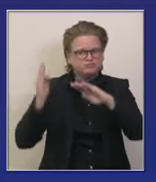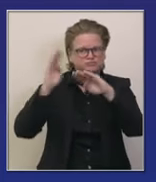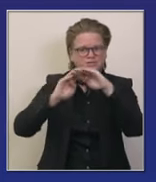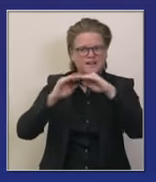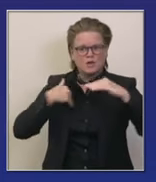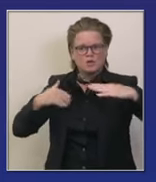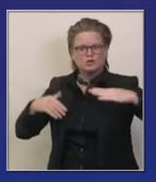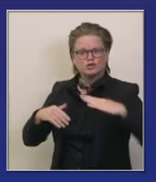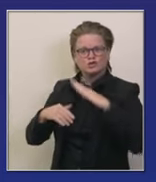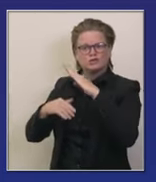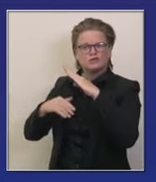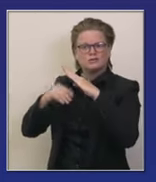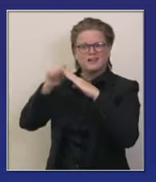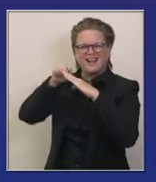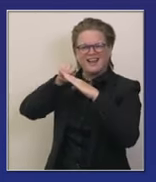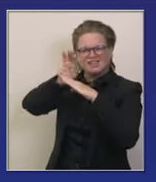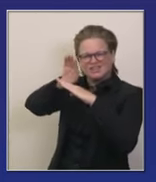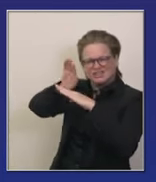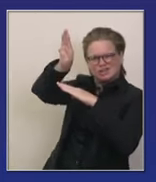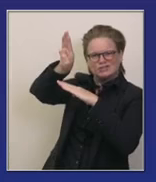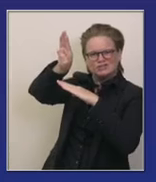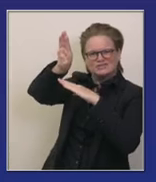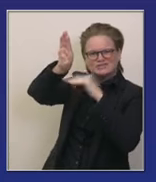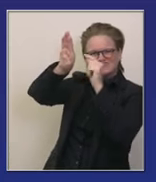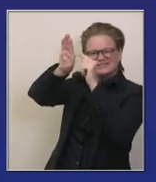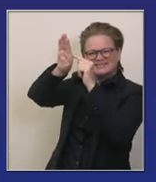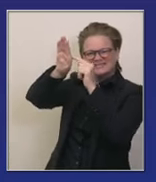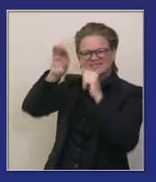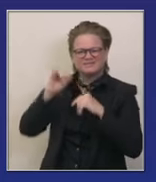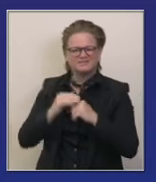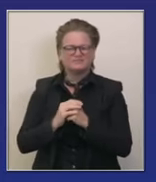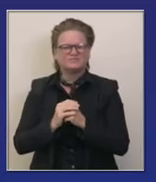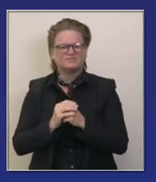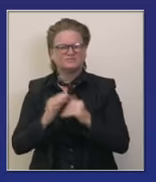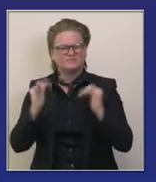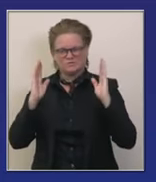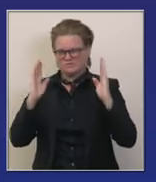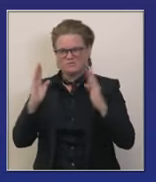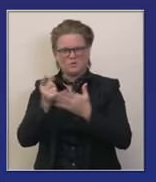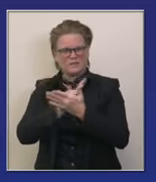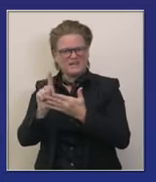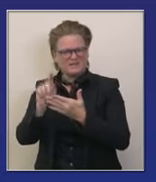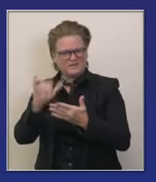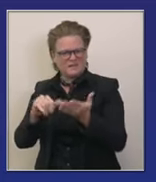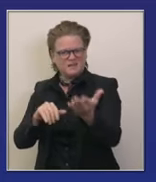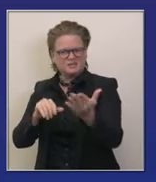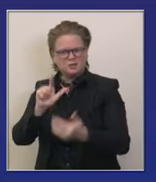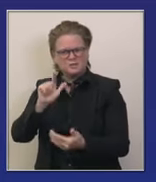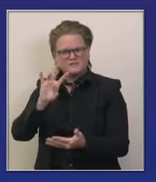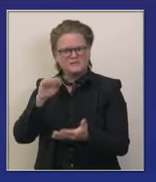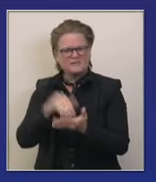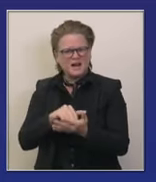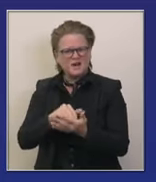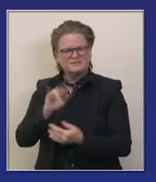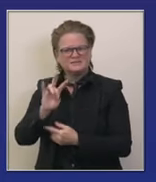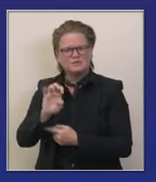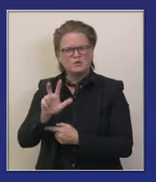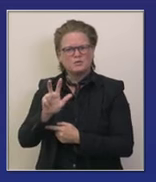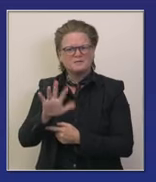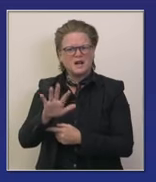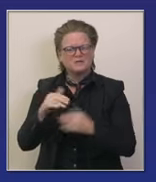we've averaged roughly 25,000 cases. 7-day, just shy of 22,000 cases just in the